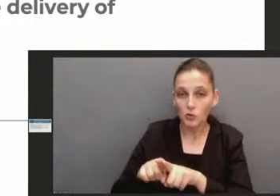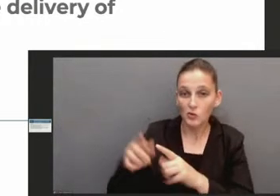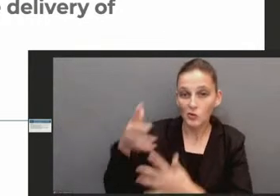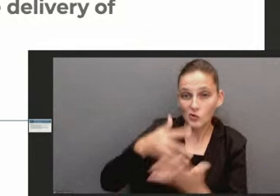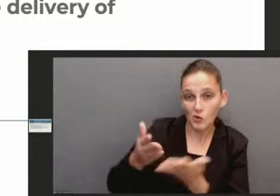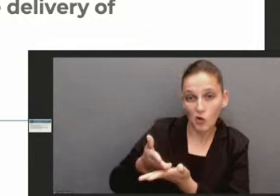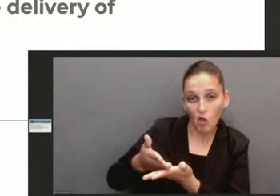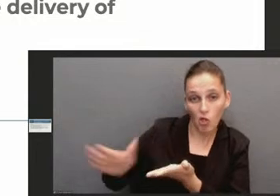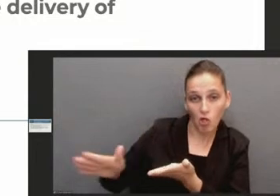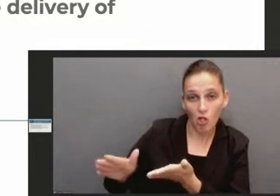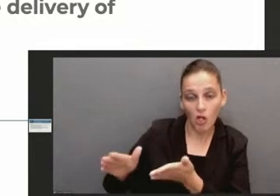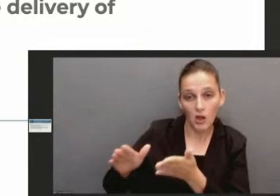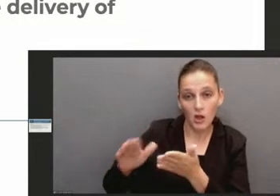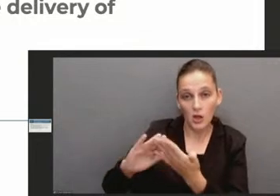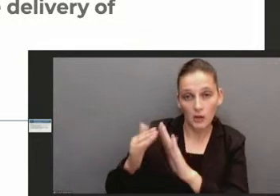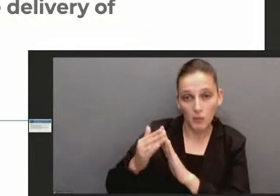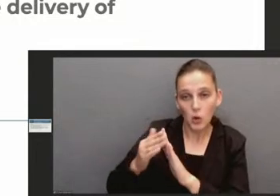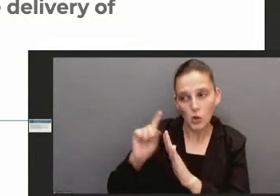promote equity,